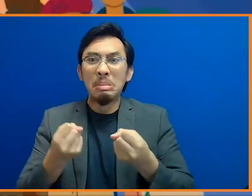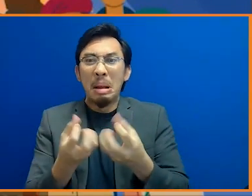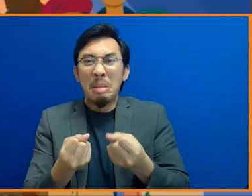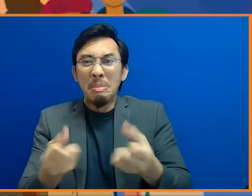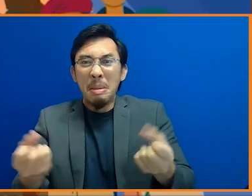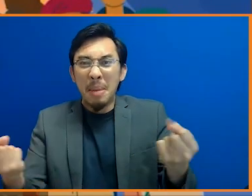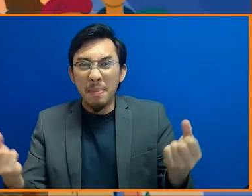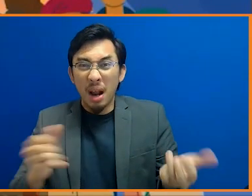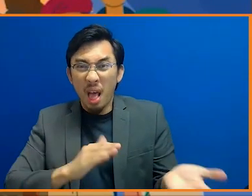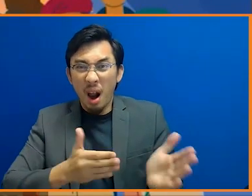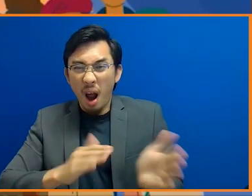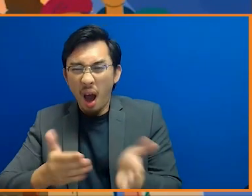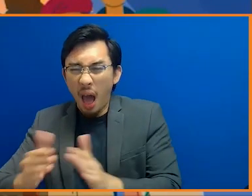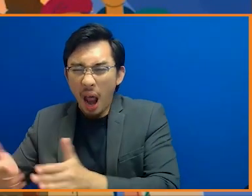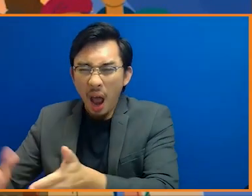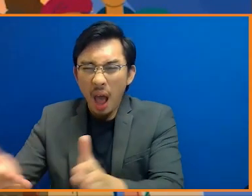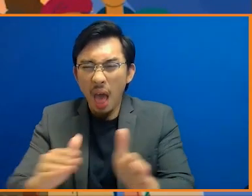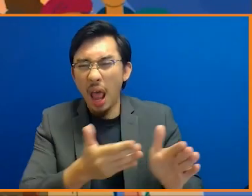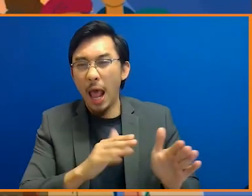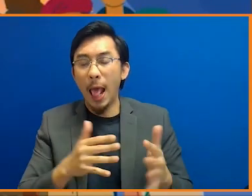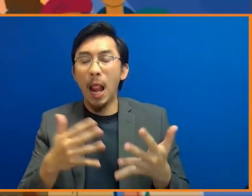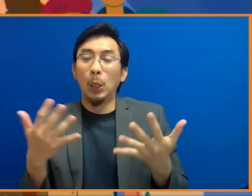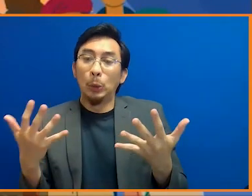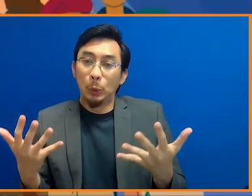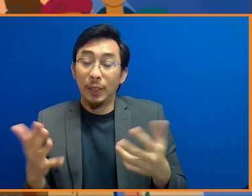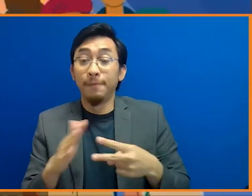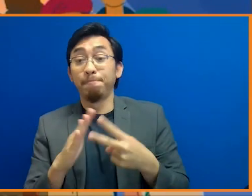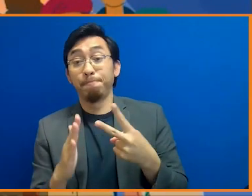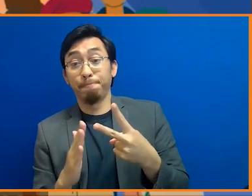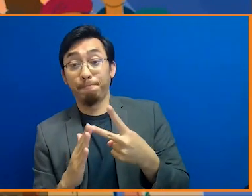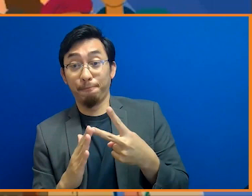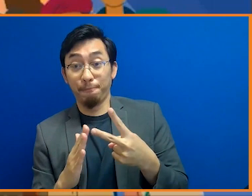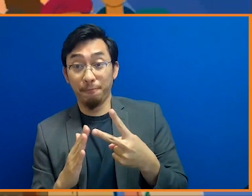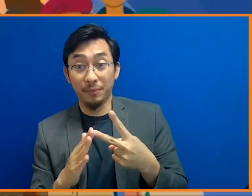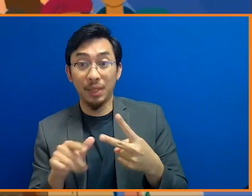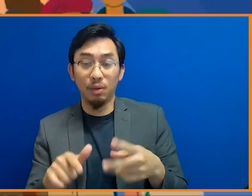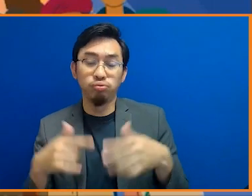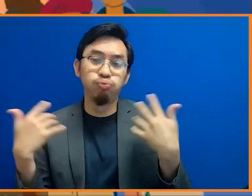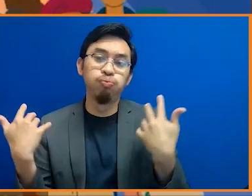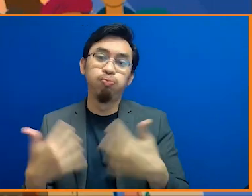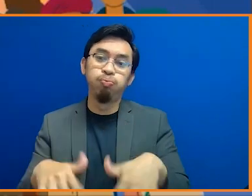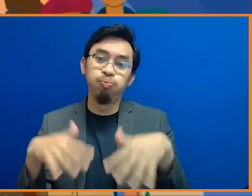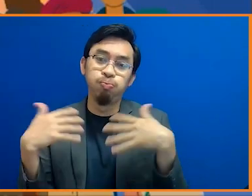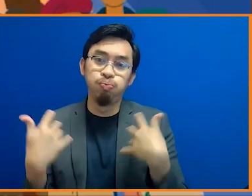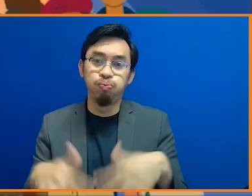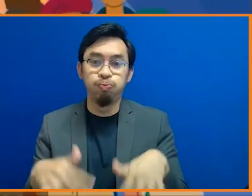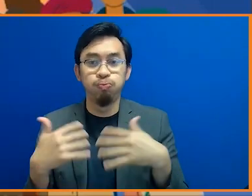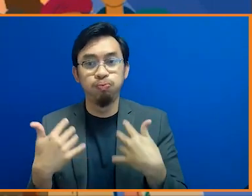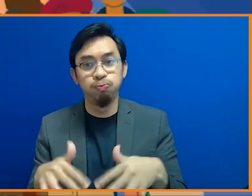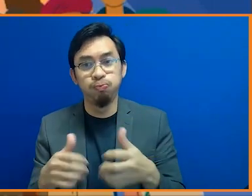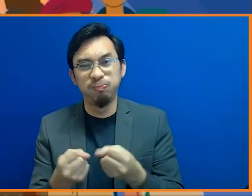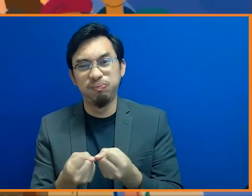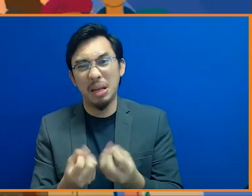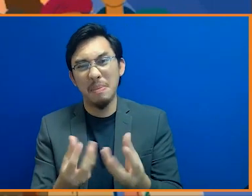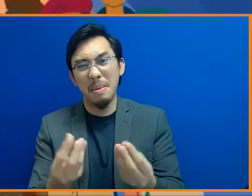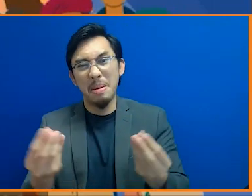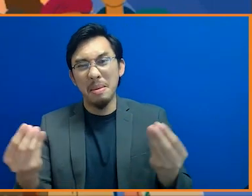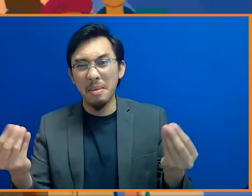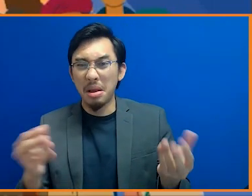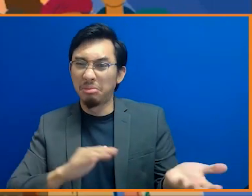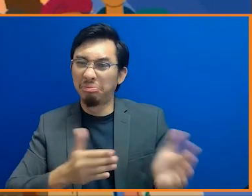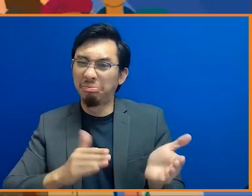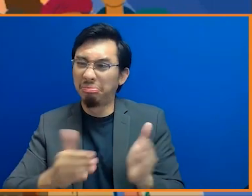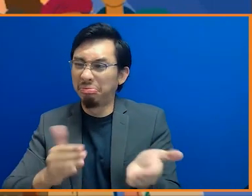a lot of trouble, of course, and also human casualties. And the second one, it also caused a